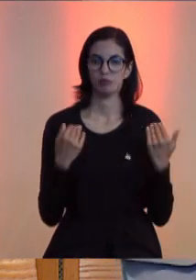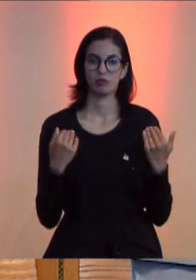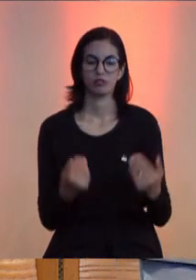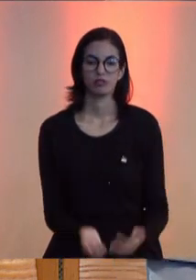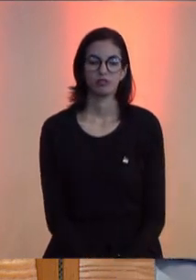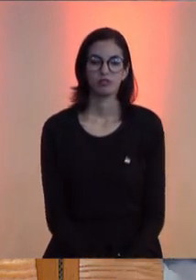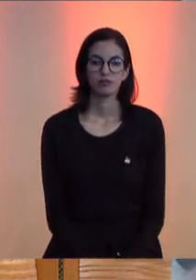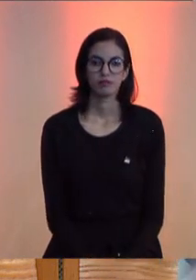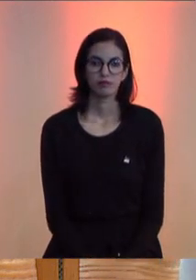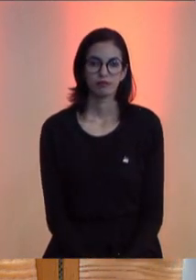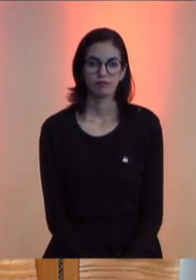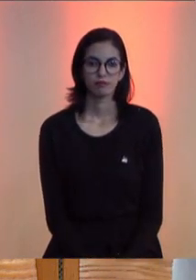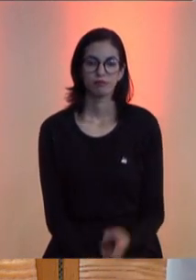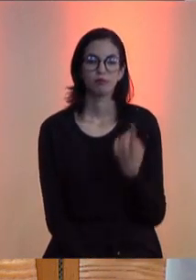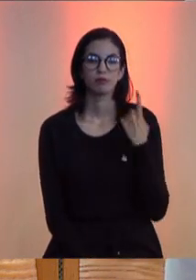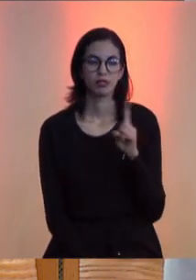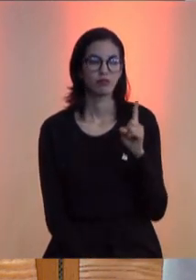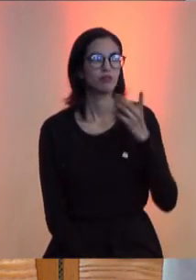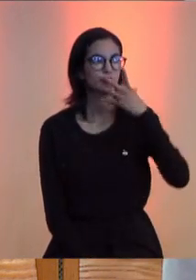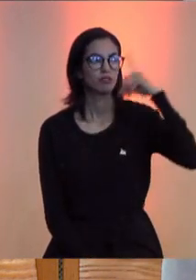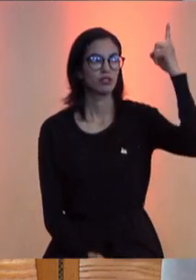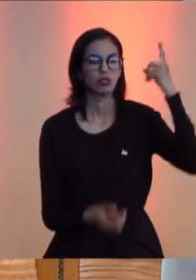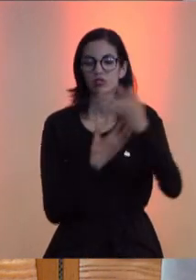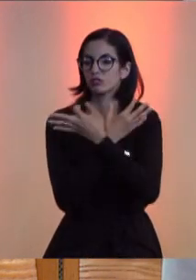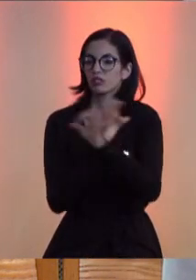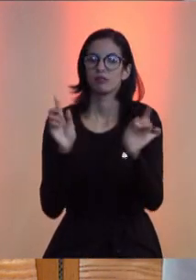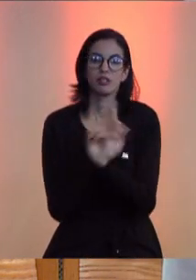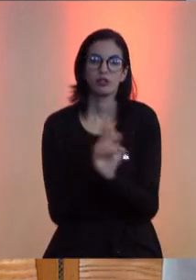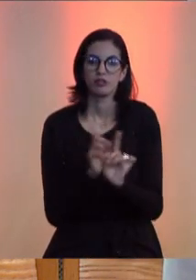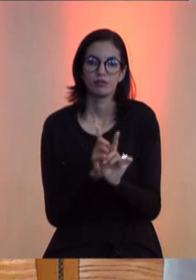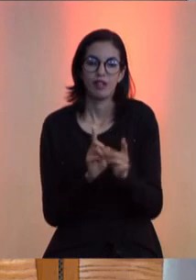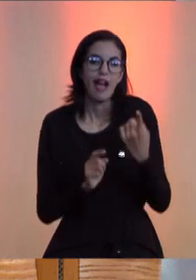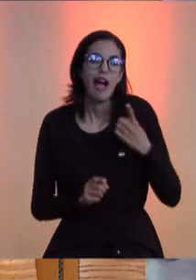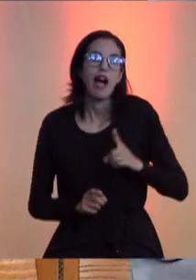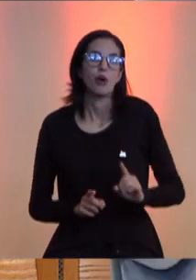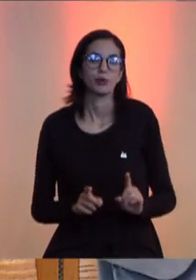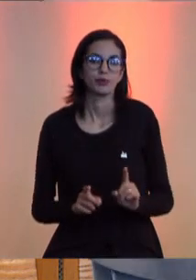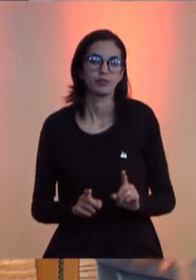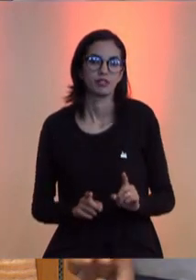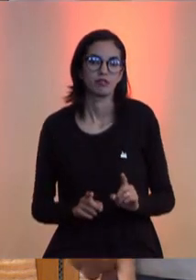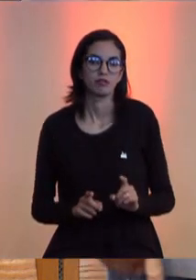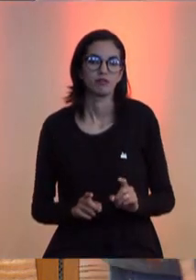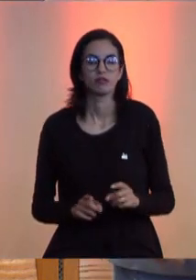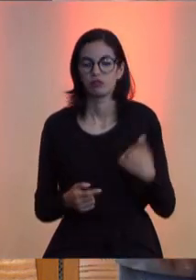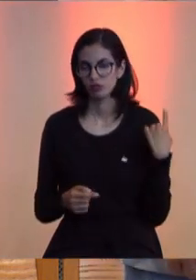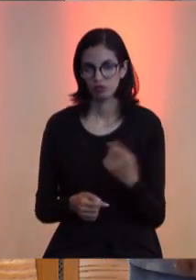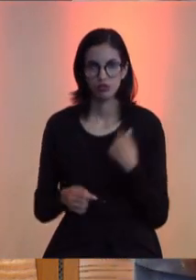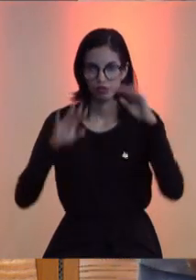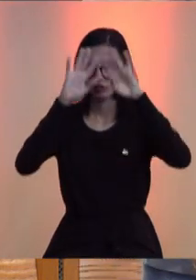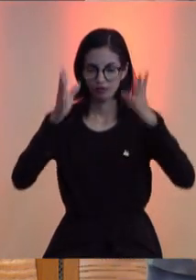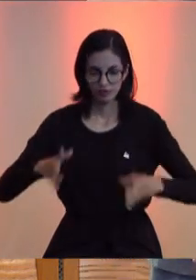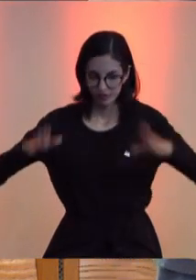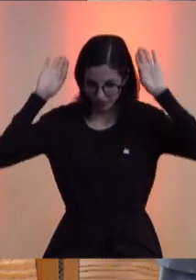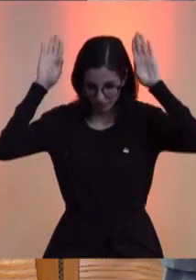does not, pero aun si él no, we will not worship you. No adoraremos. I see the